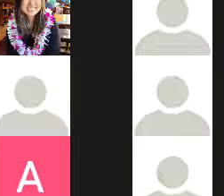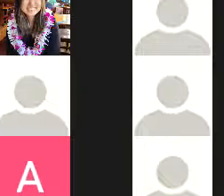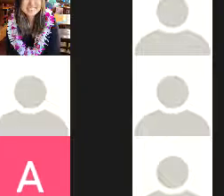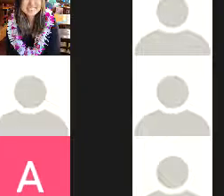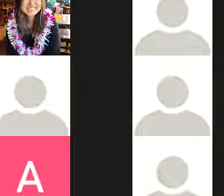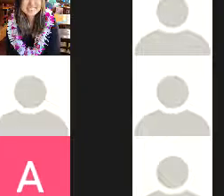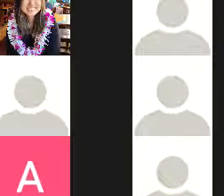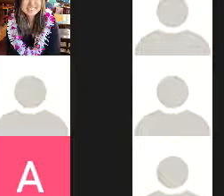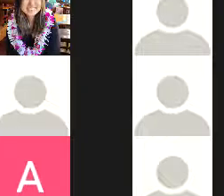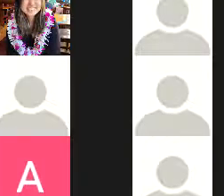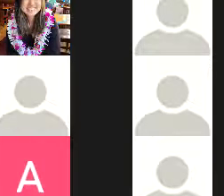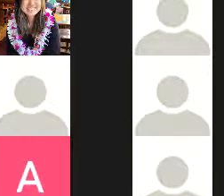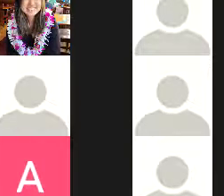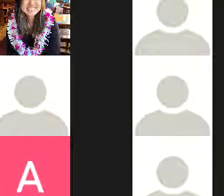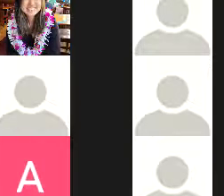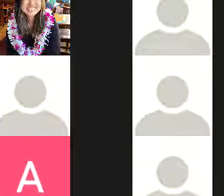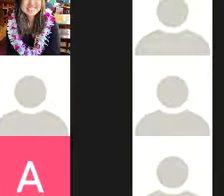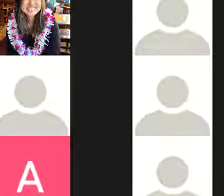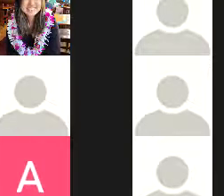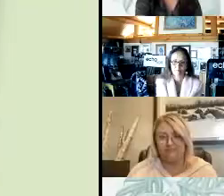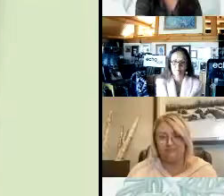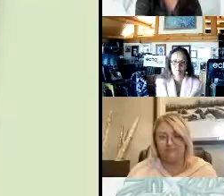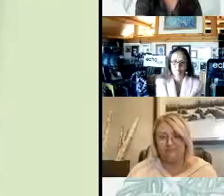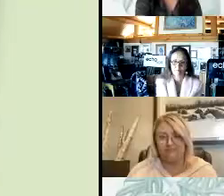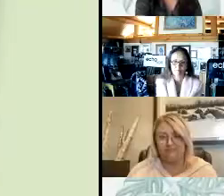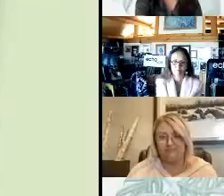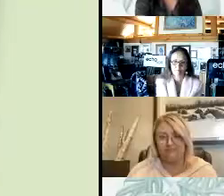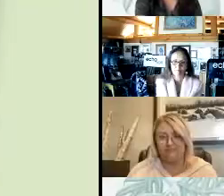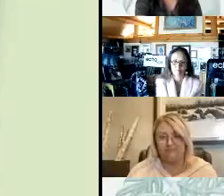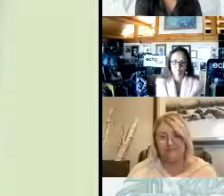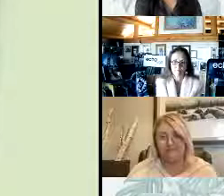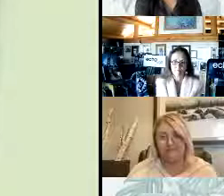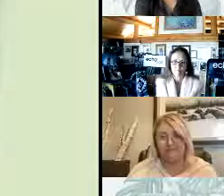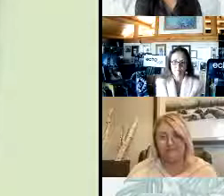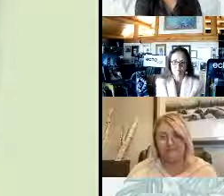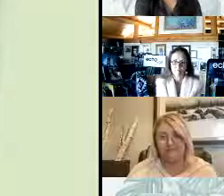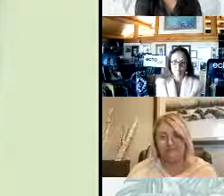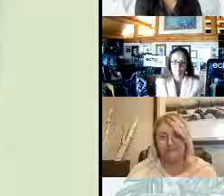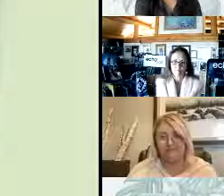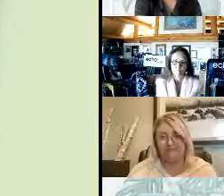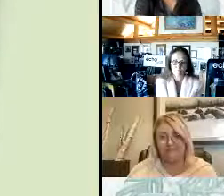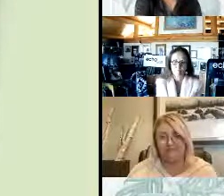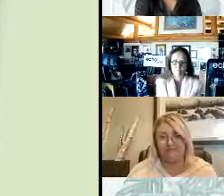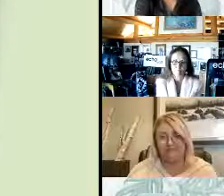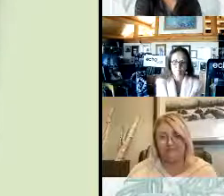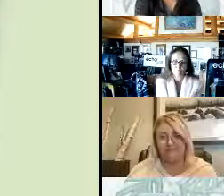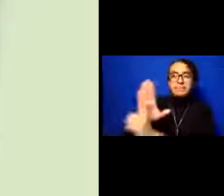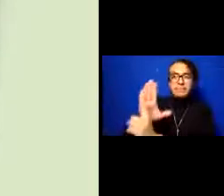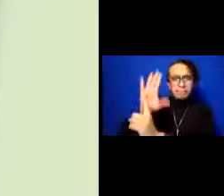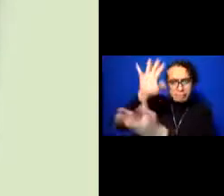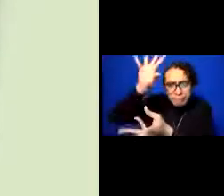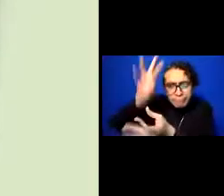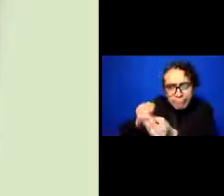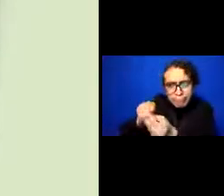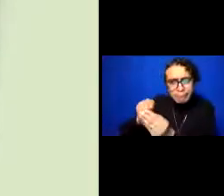And I really do look at the whole ecosystem of somebody's individual themselves as an individual, as